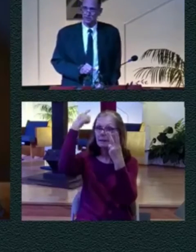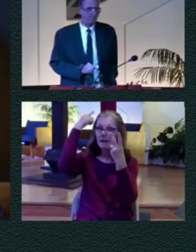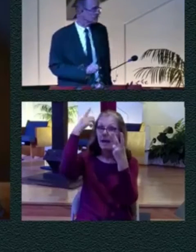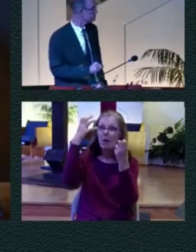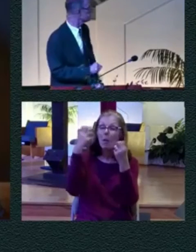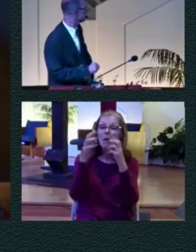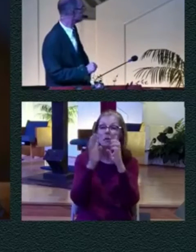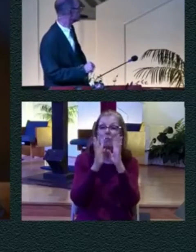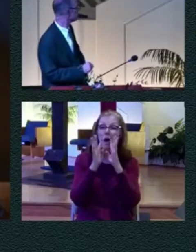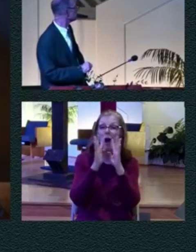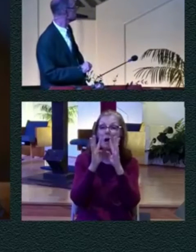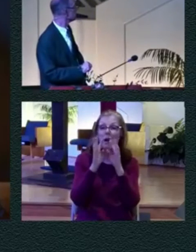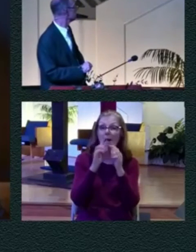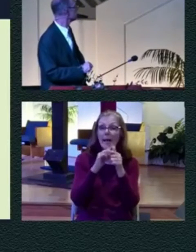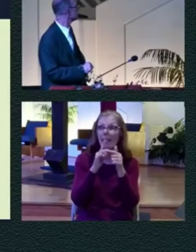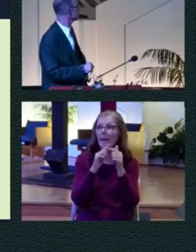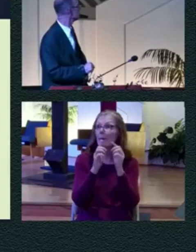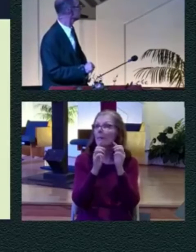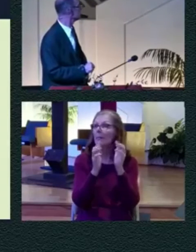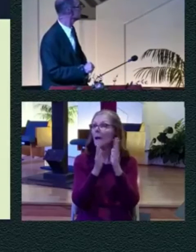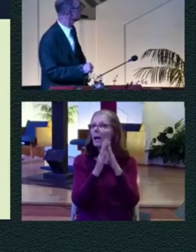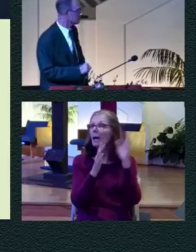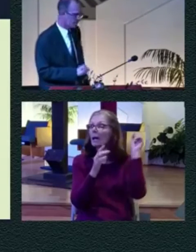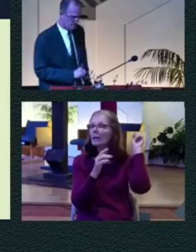Ken? Got those there.